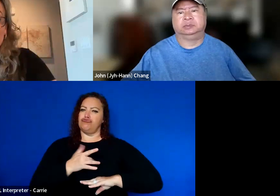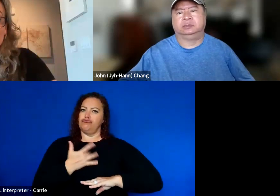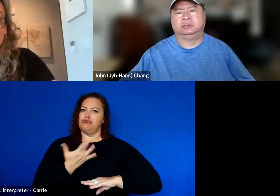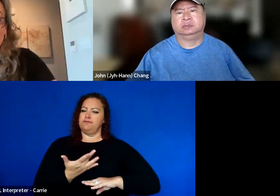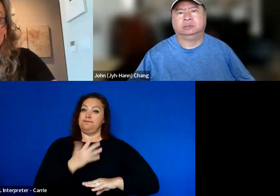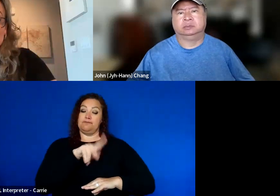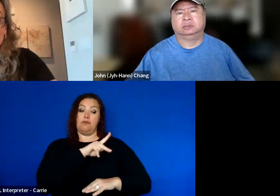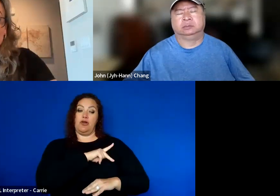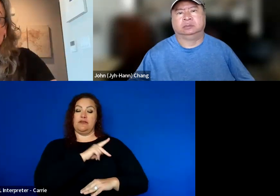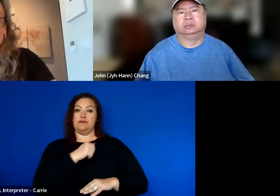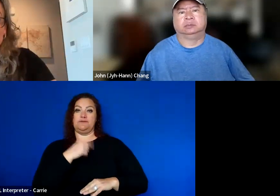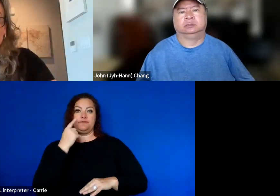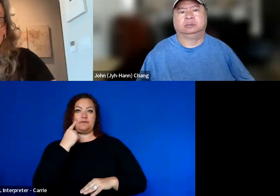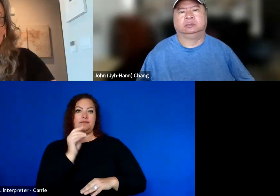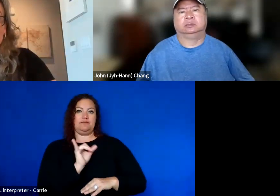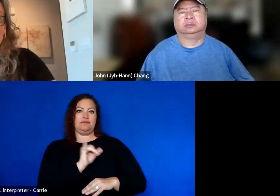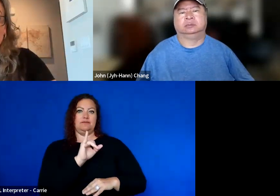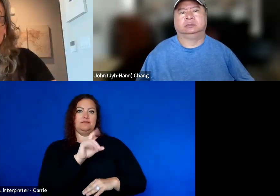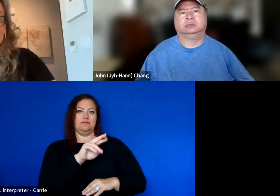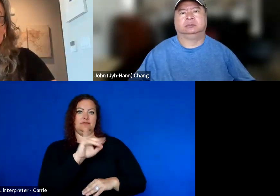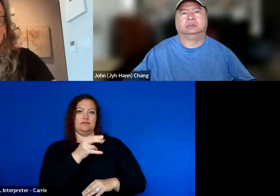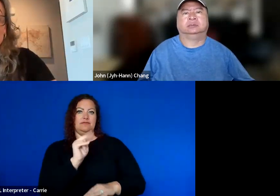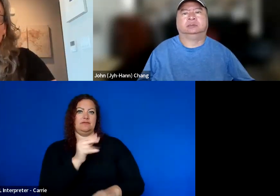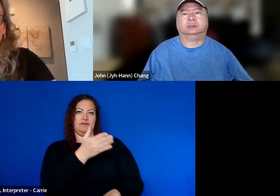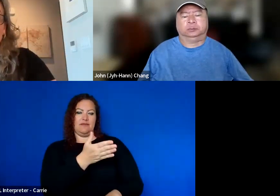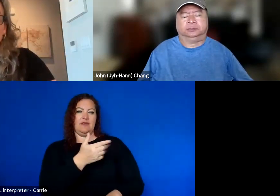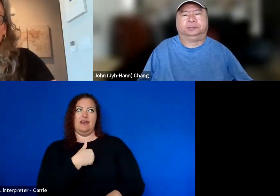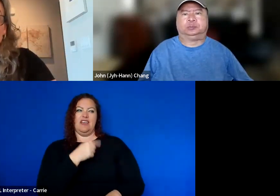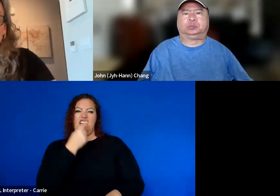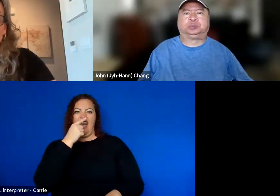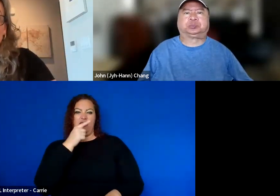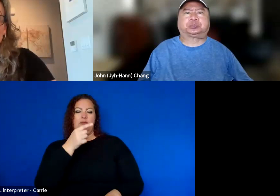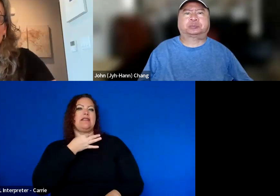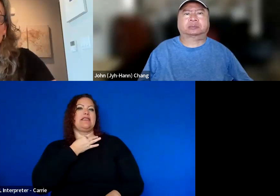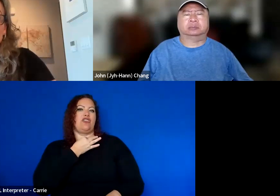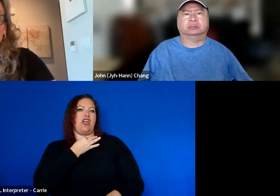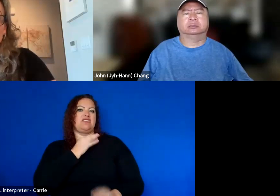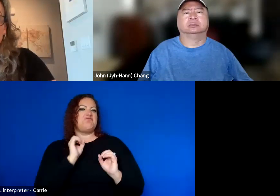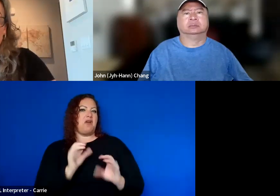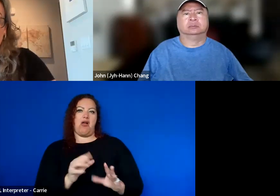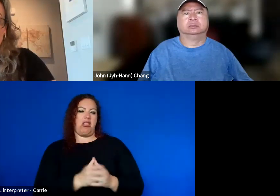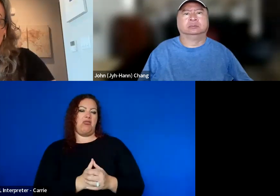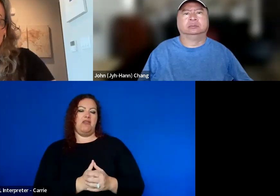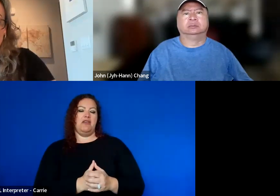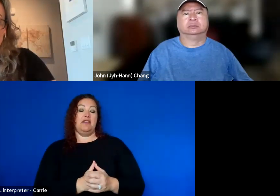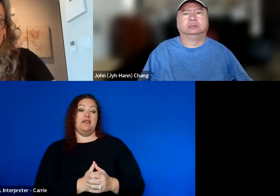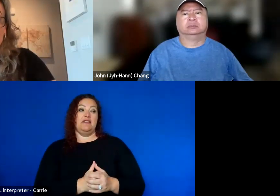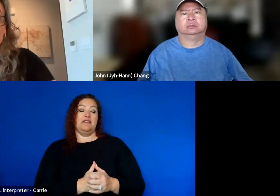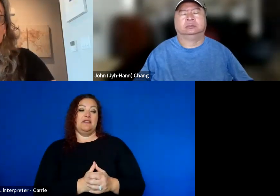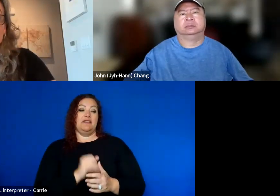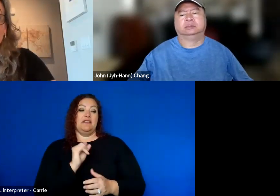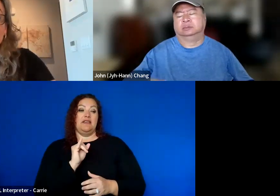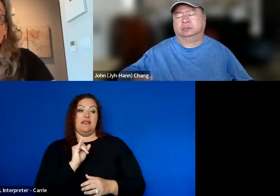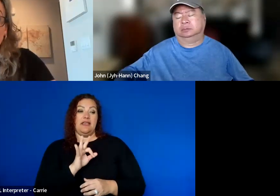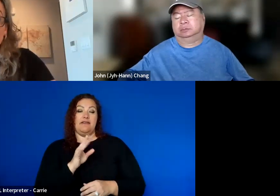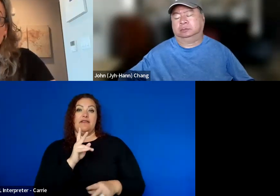Personally, I think I'm similar to Dr. John. I don't mind curiosity at all. If